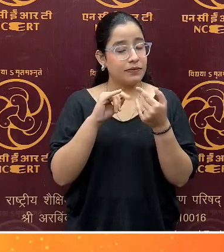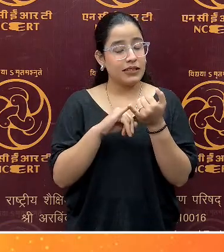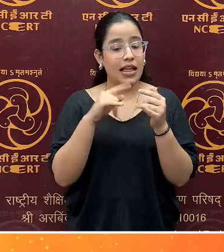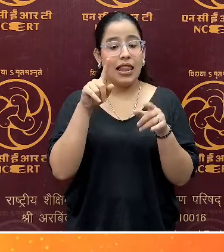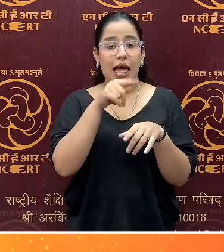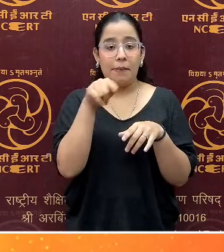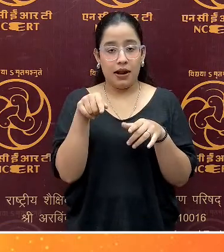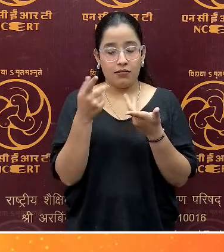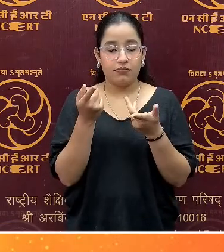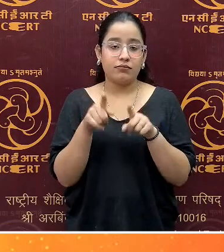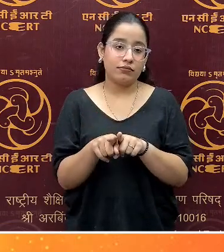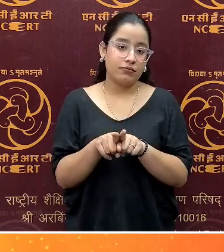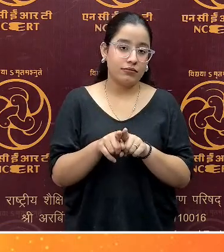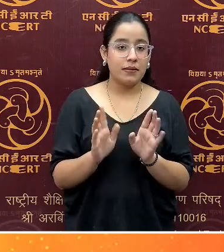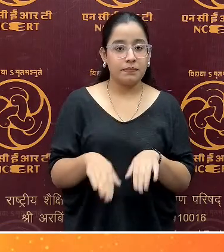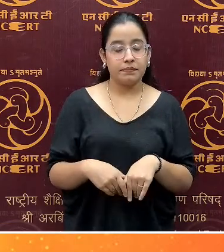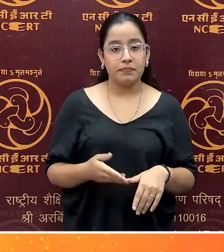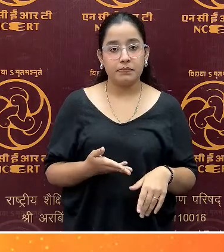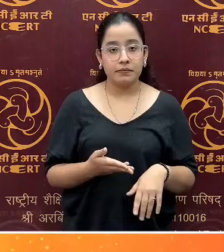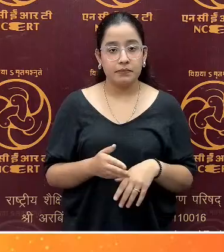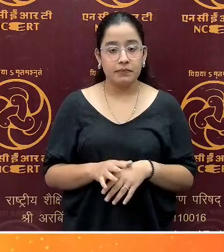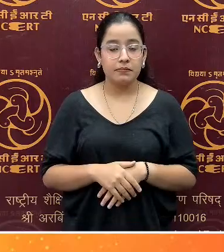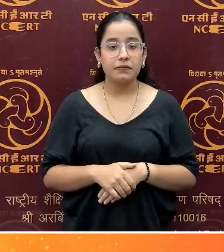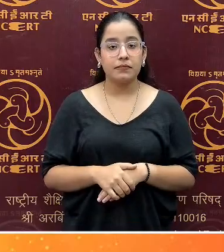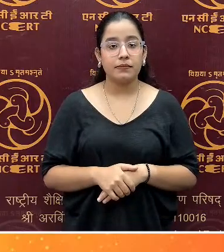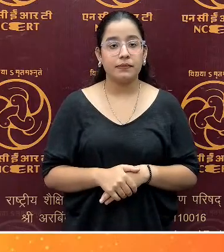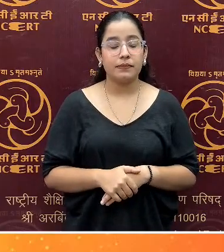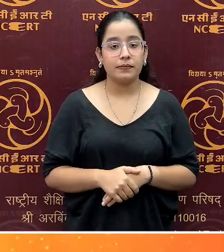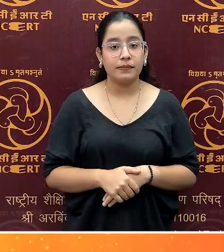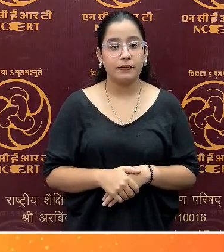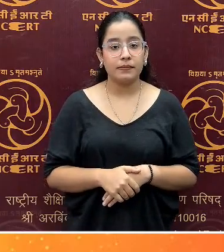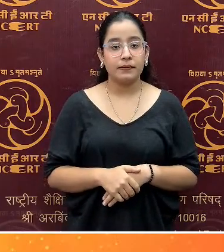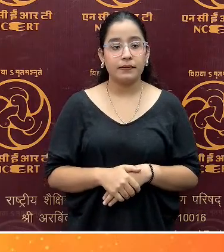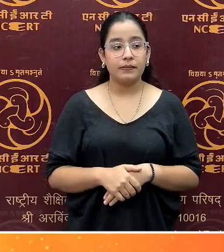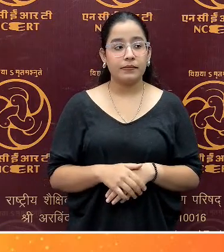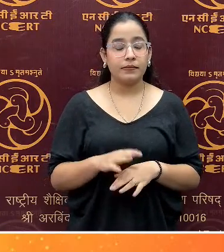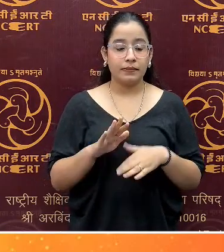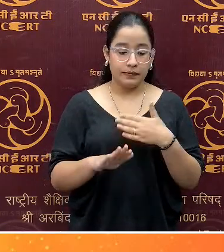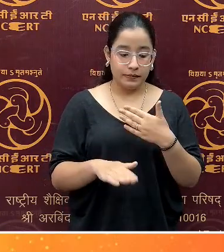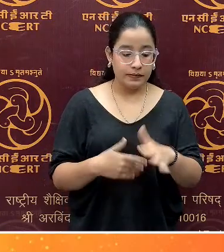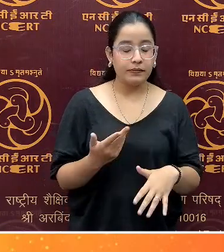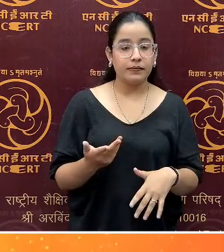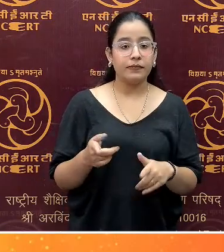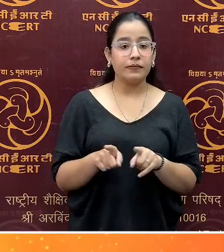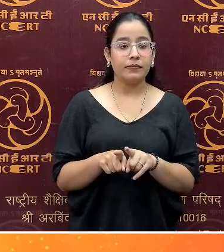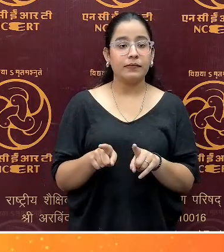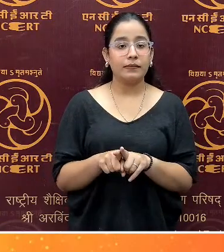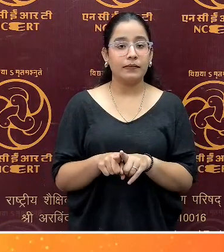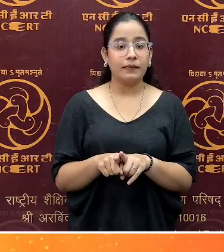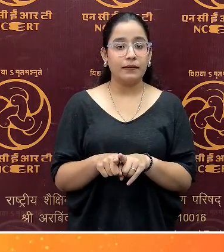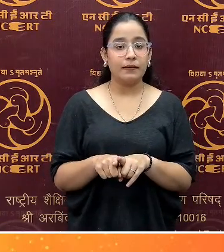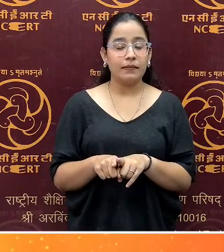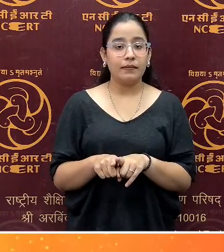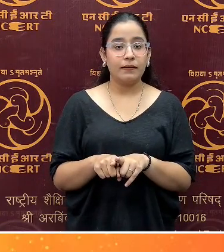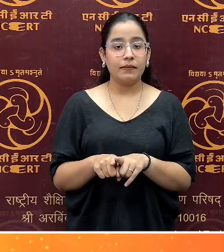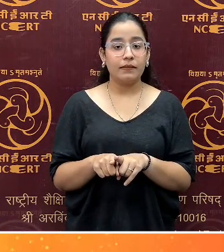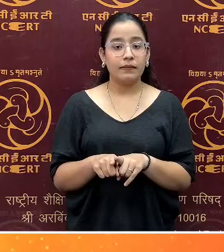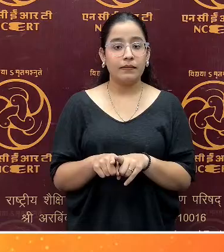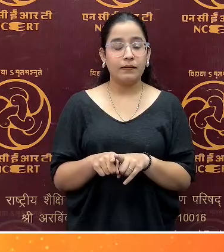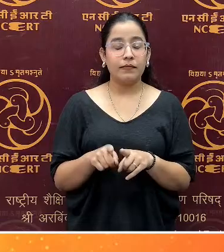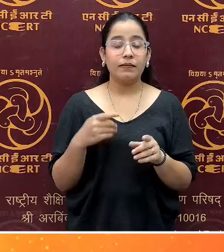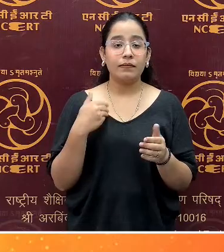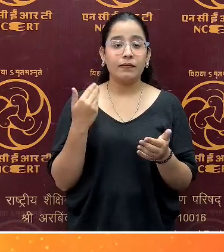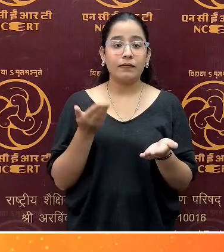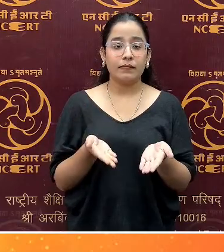vector. Okay? So we have found the other vector. Now let us go for the we